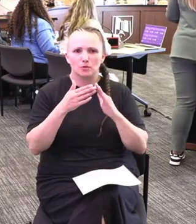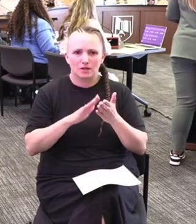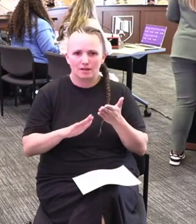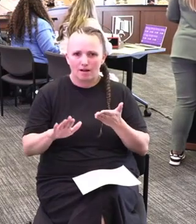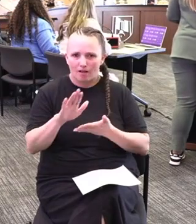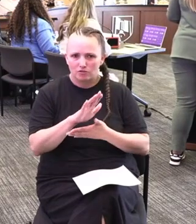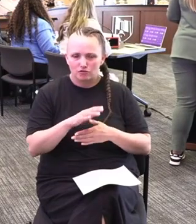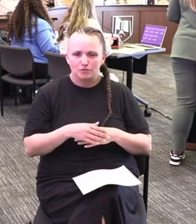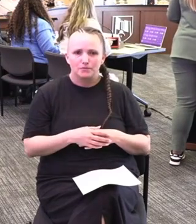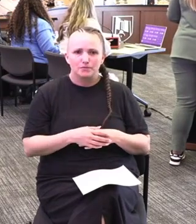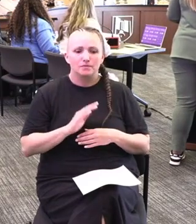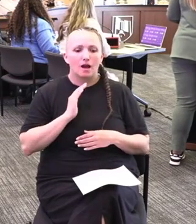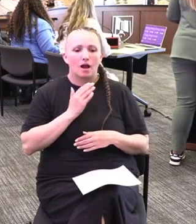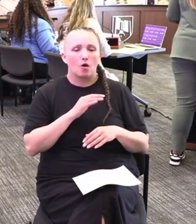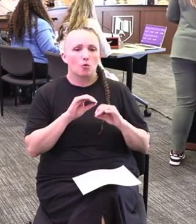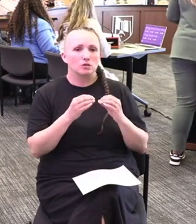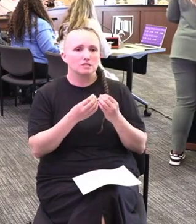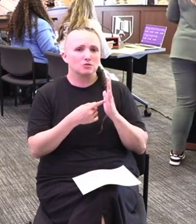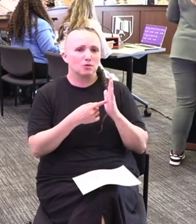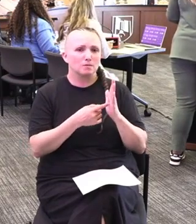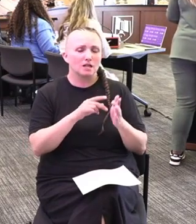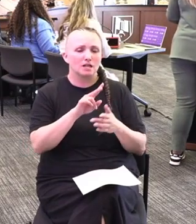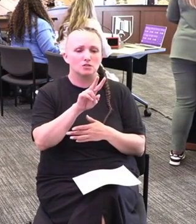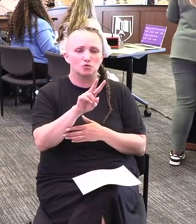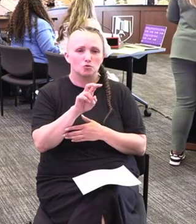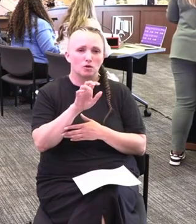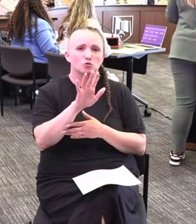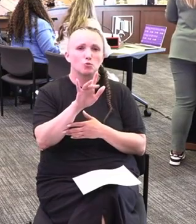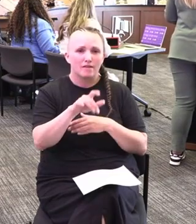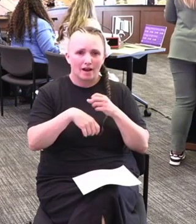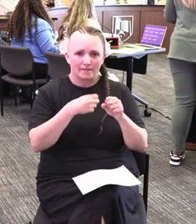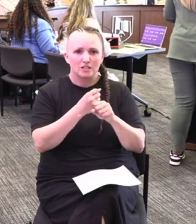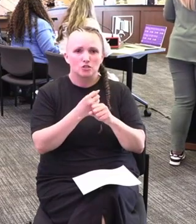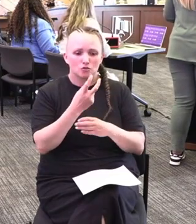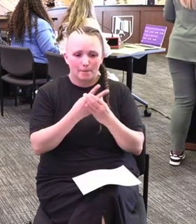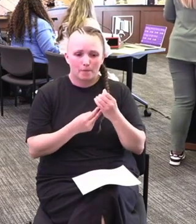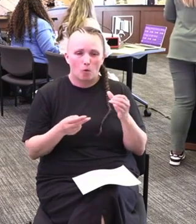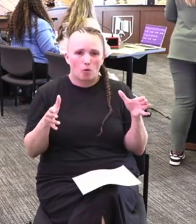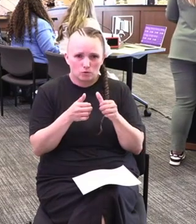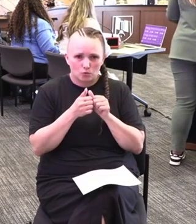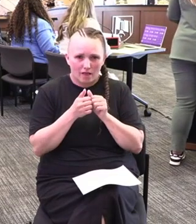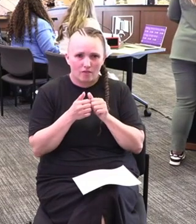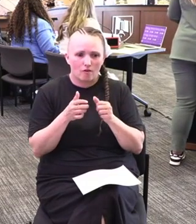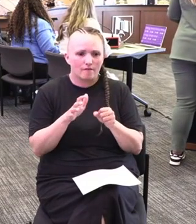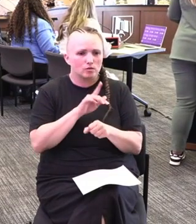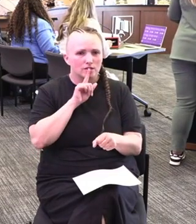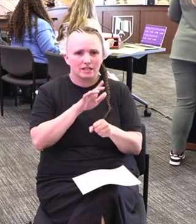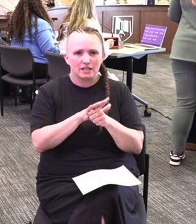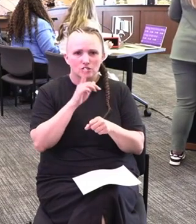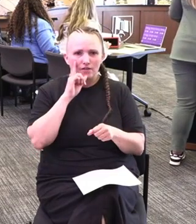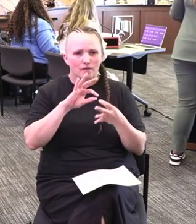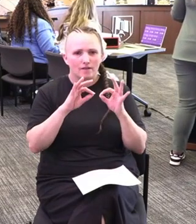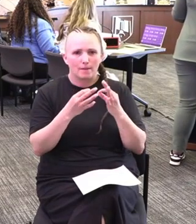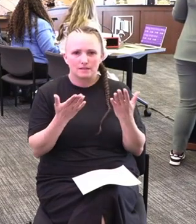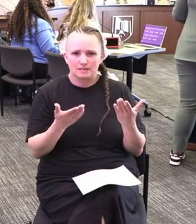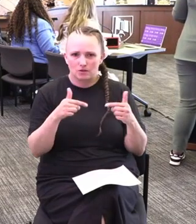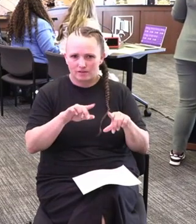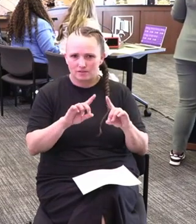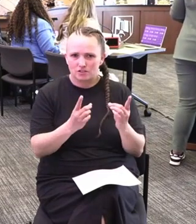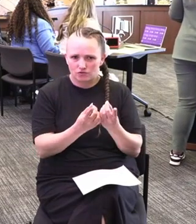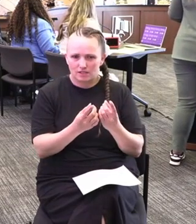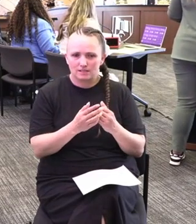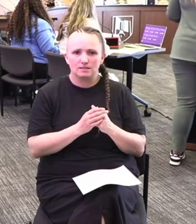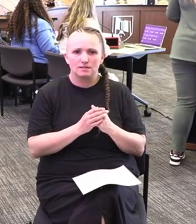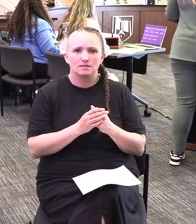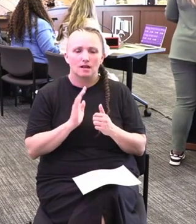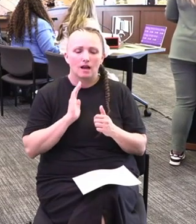organizations represent 225 years of combined dedication to the families of JJC's districts. By blending our deep